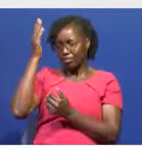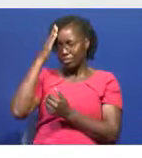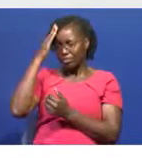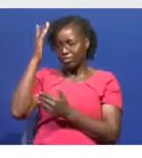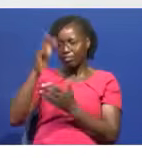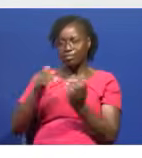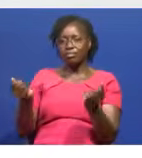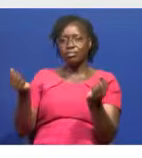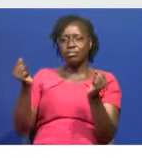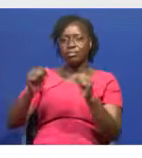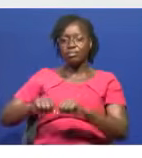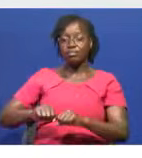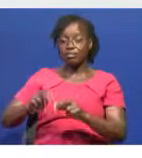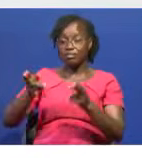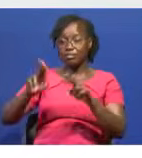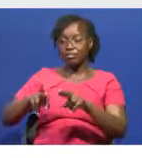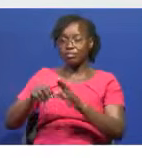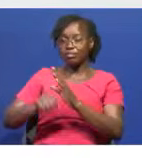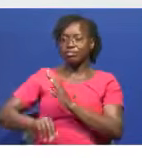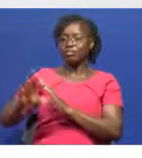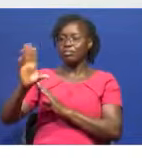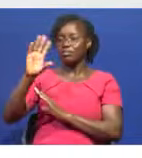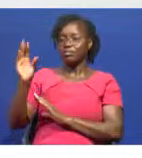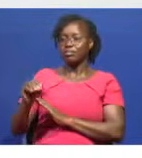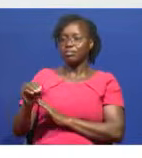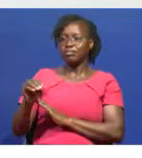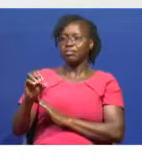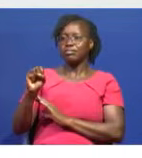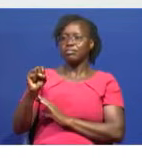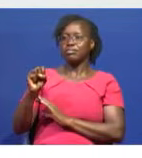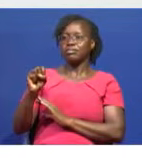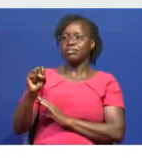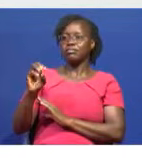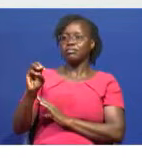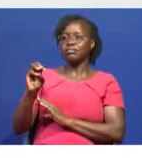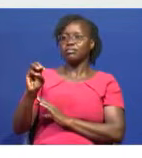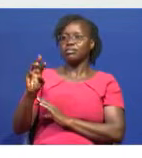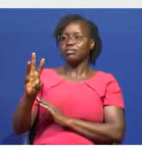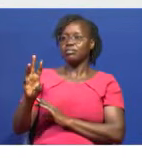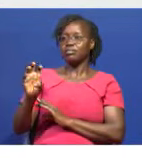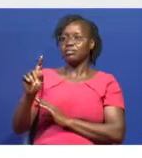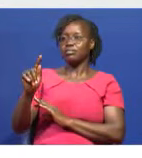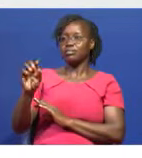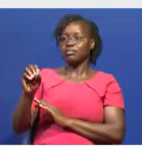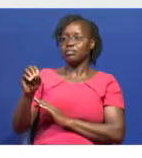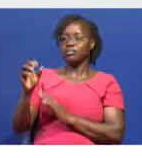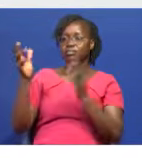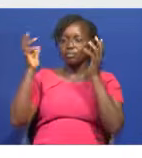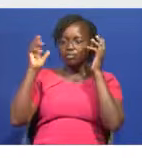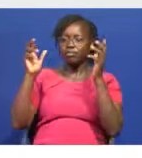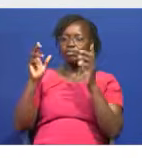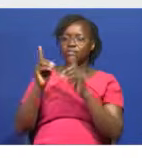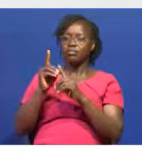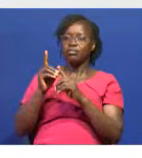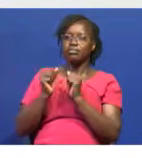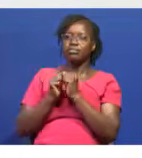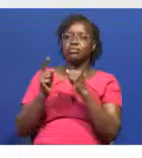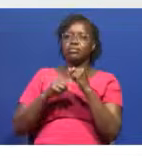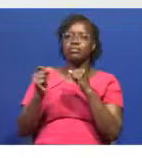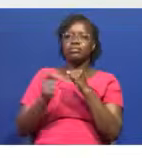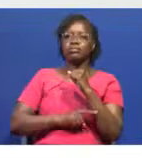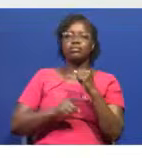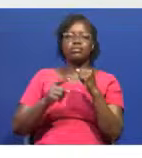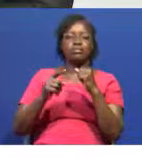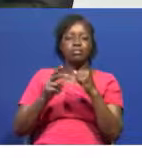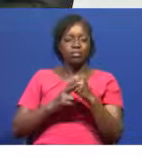what happened in South Africa, what they usually call Soweto Rebellion in 1976. June 16th. Okay. Yes.